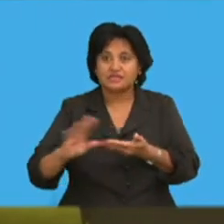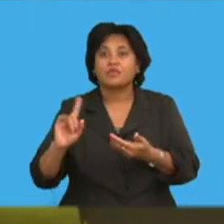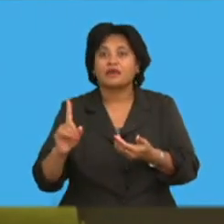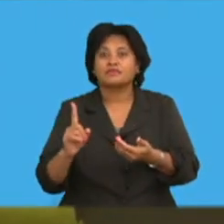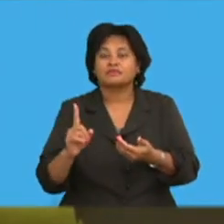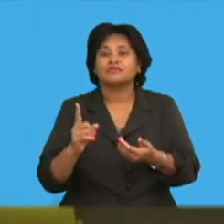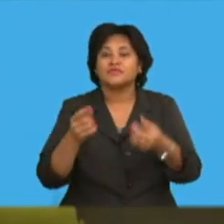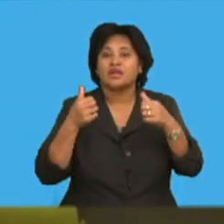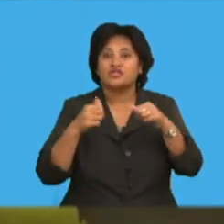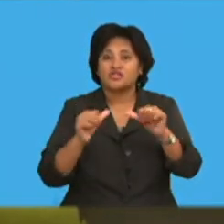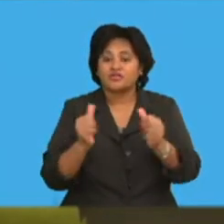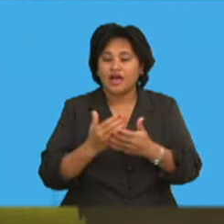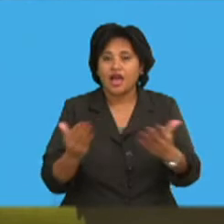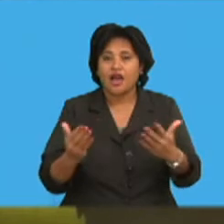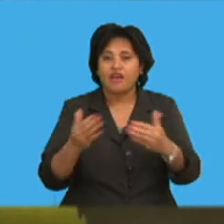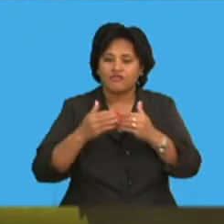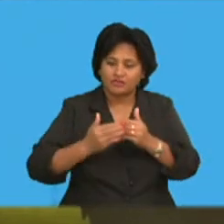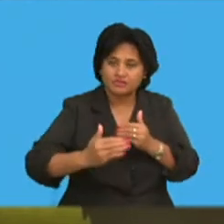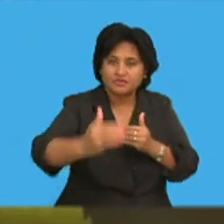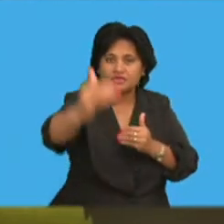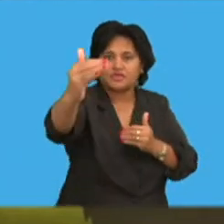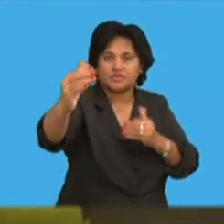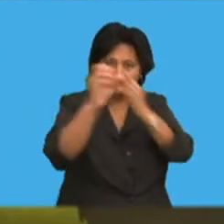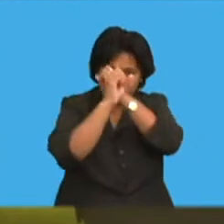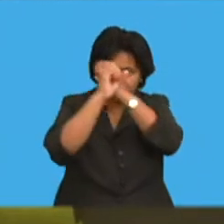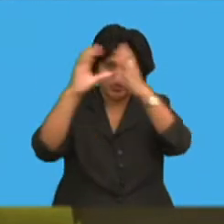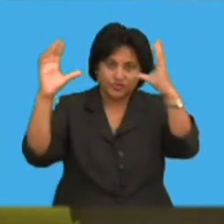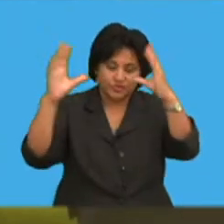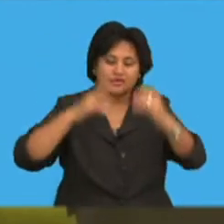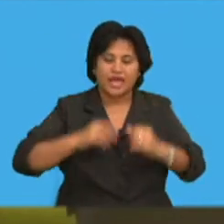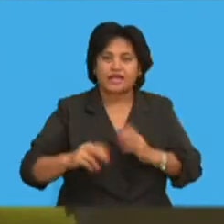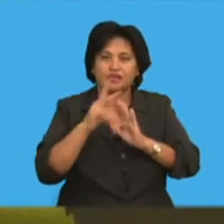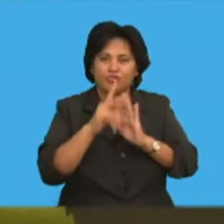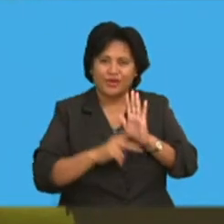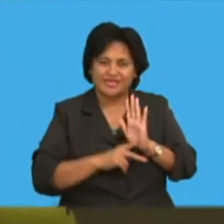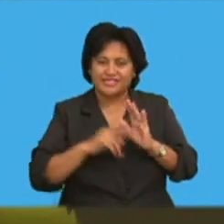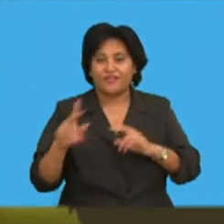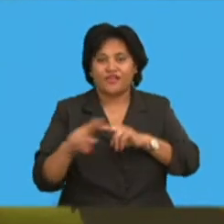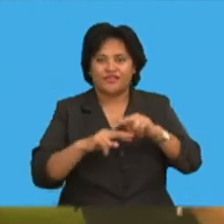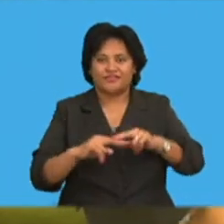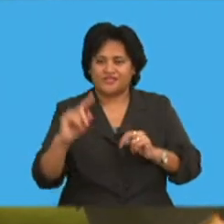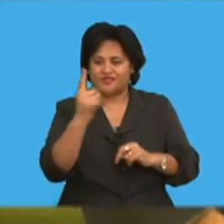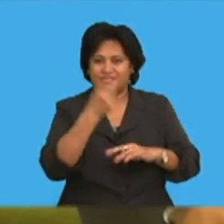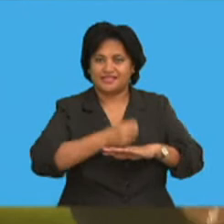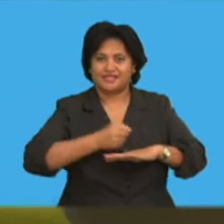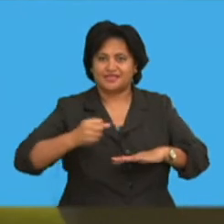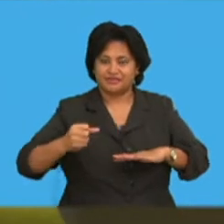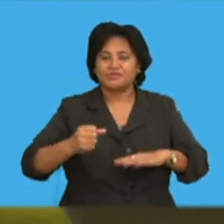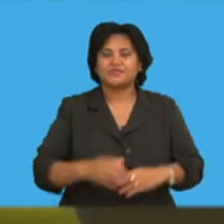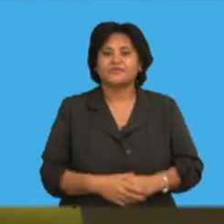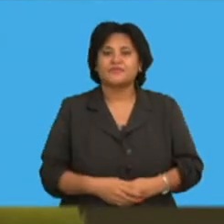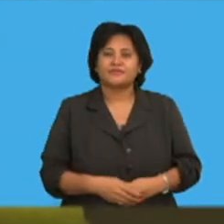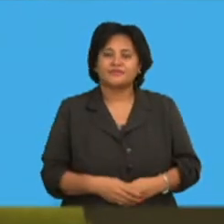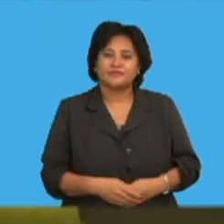possible by the long-term forward-thinking and pro-growth policies of the Fiji First government, Madam Speaker. Madam Speaker,